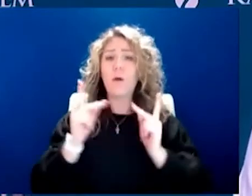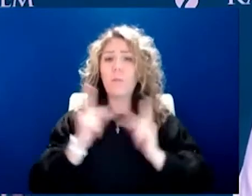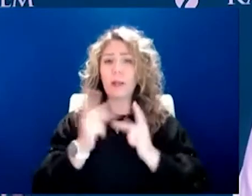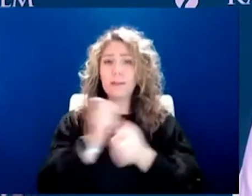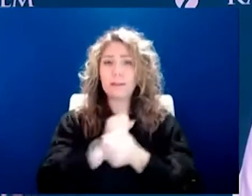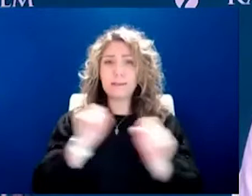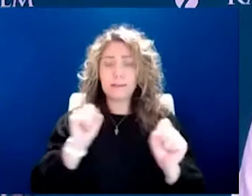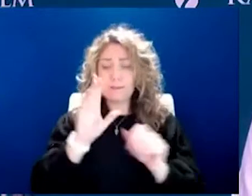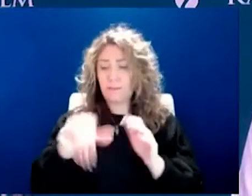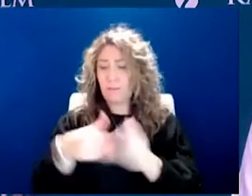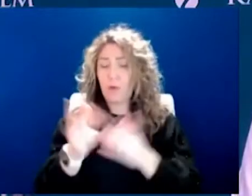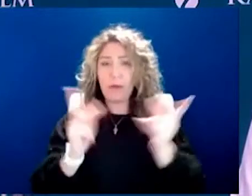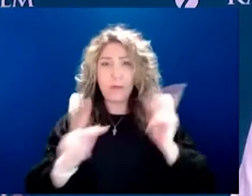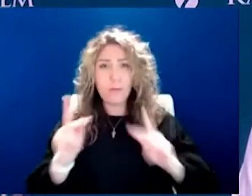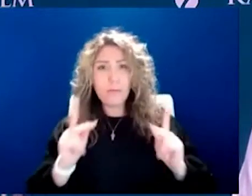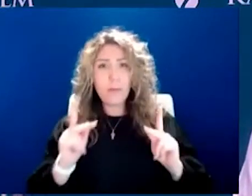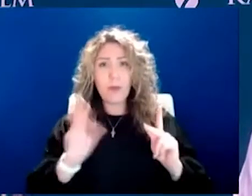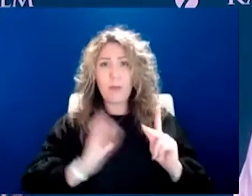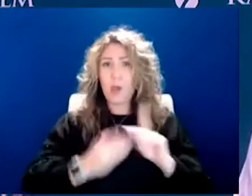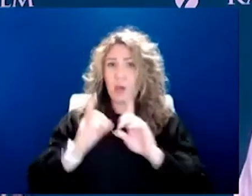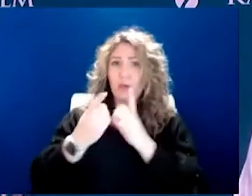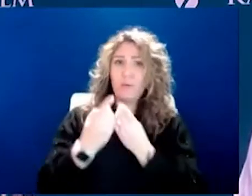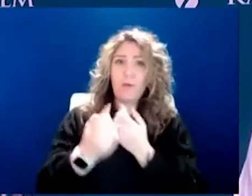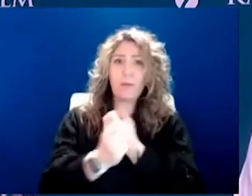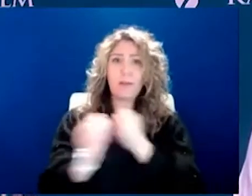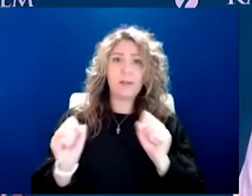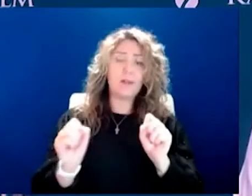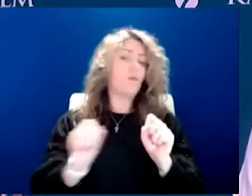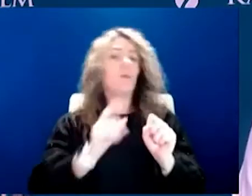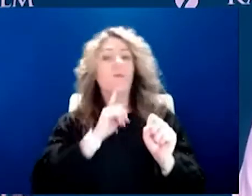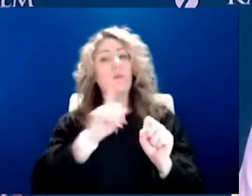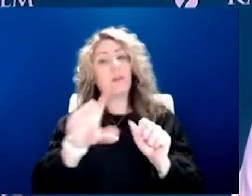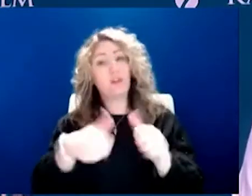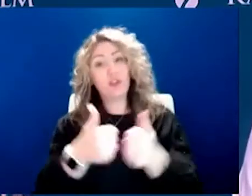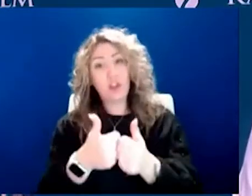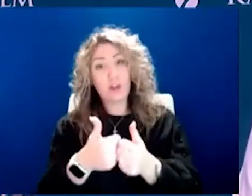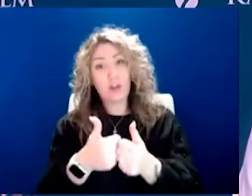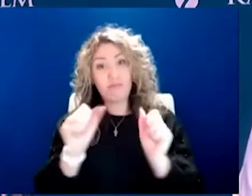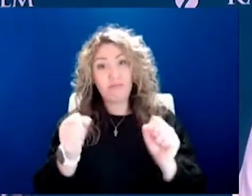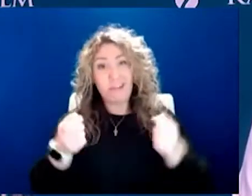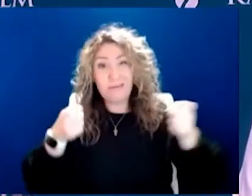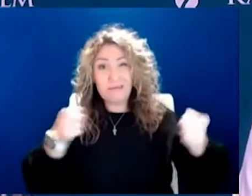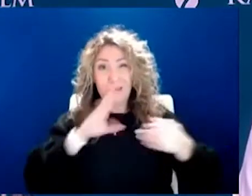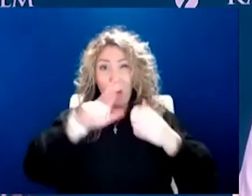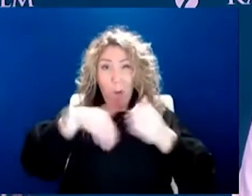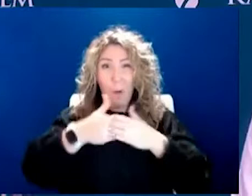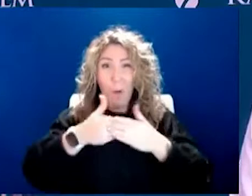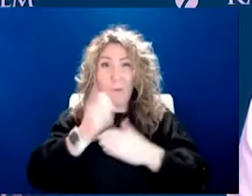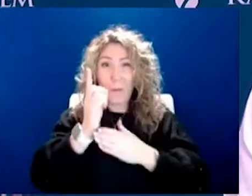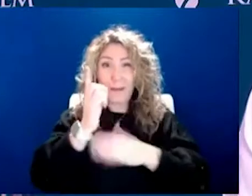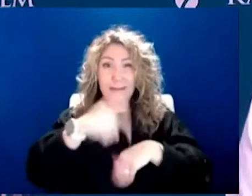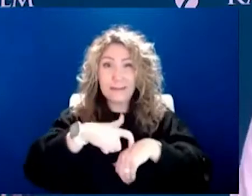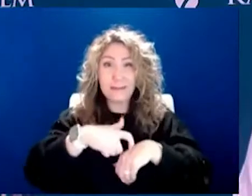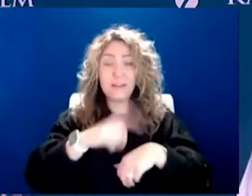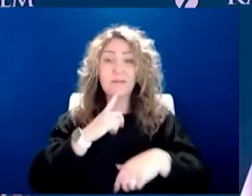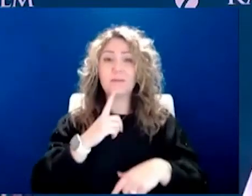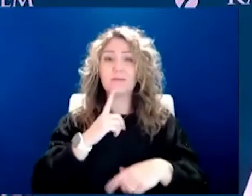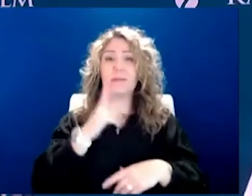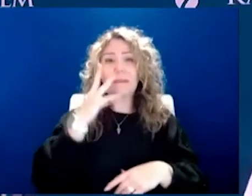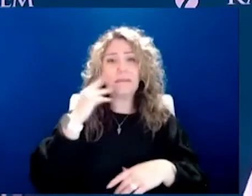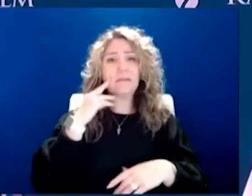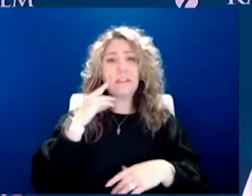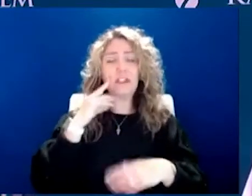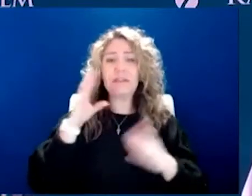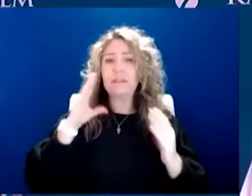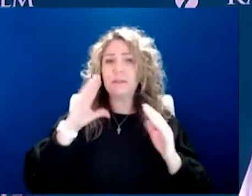department are safe. So it can be really challenging to deal with that all at once, and so we're experiencing similar challenges in our department